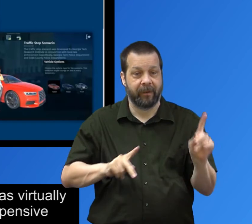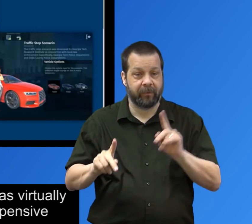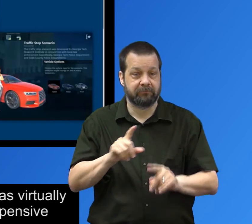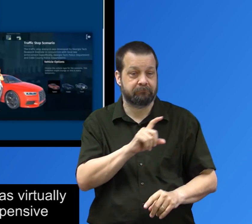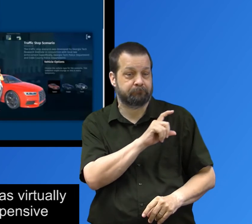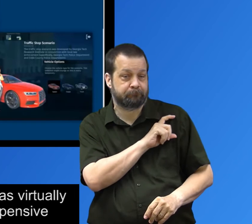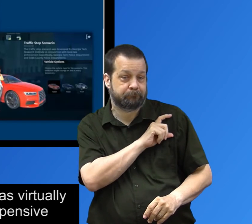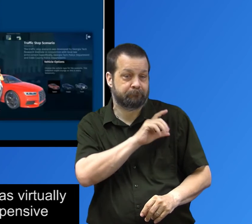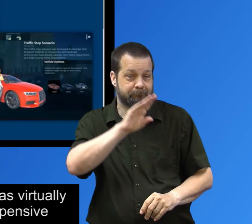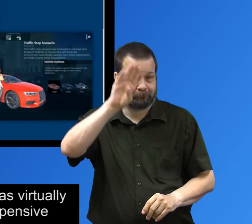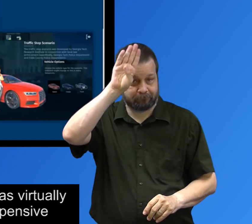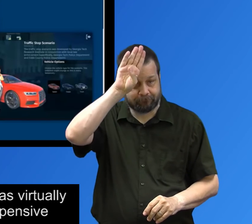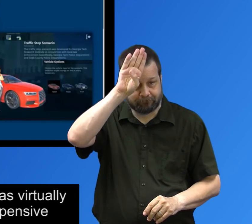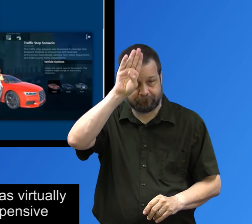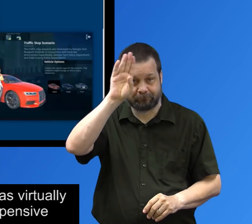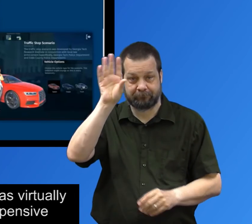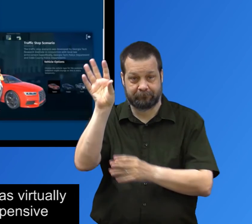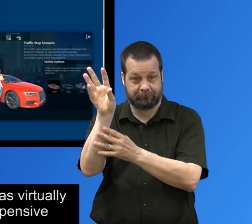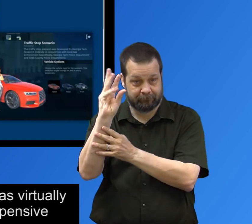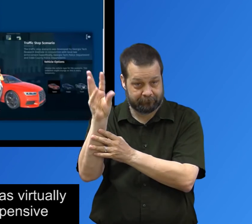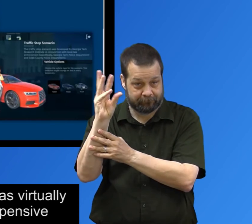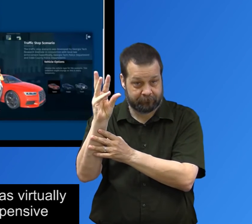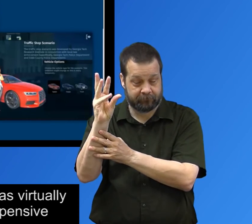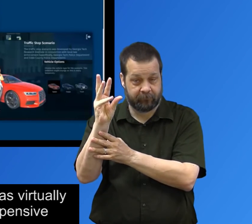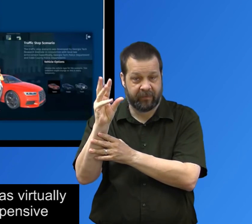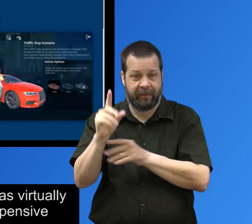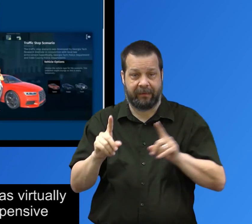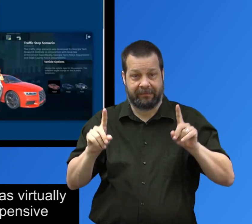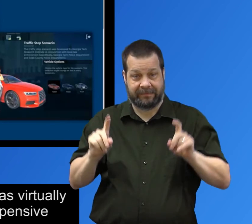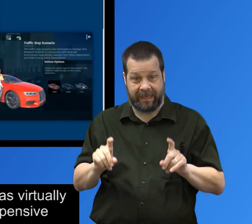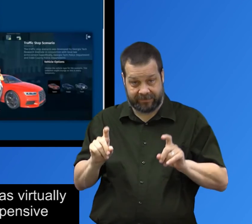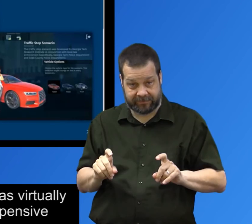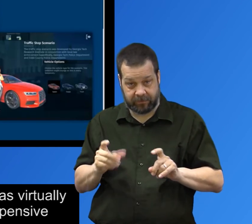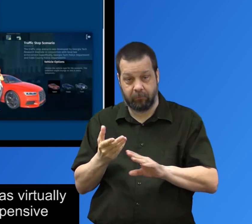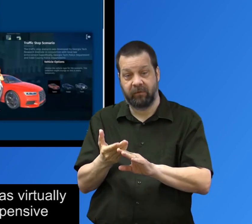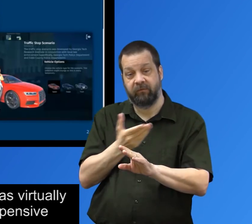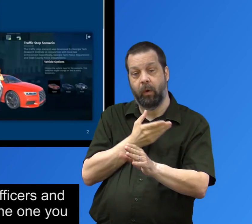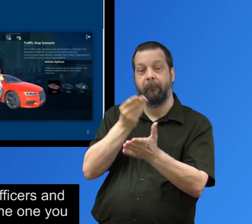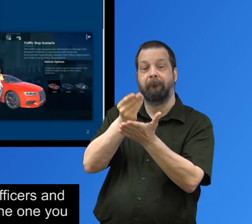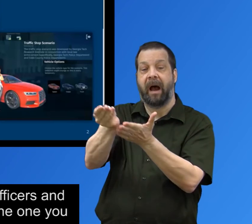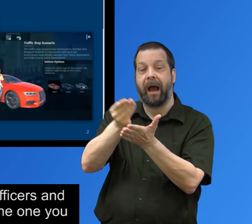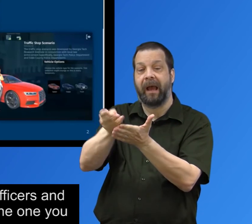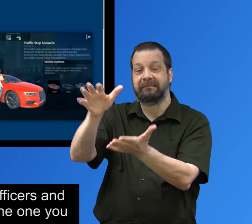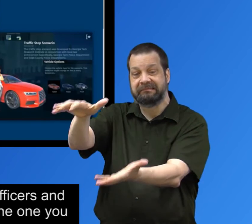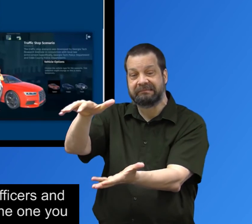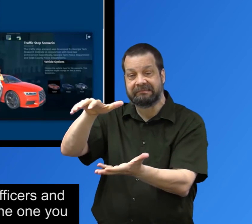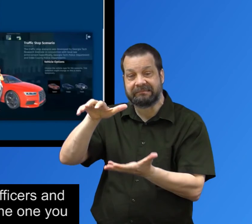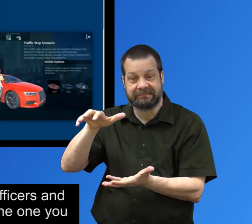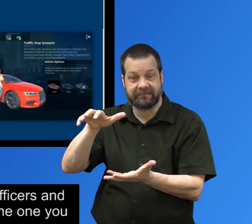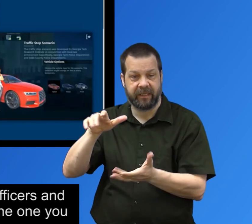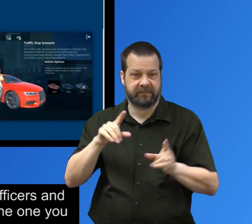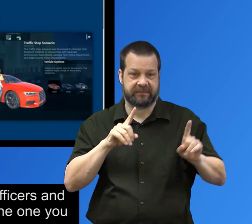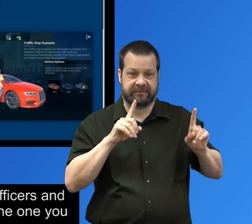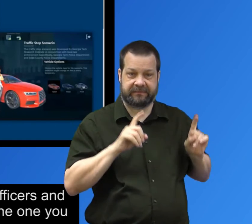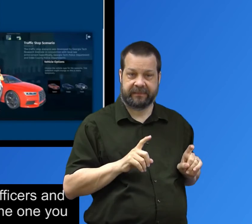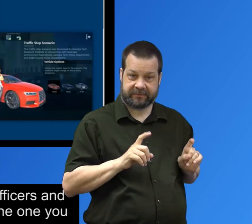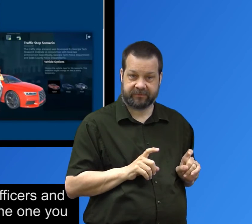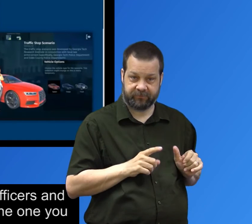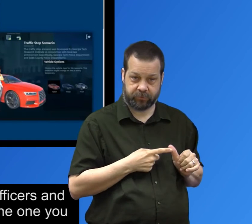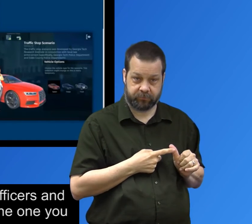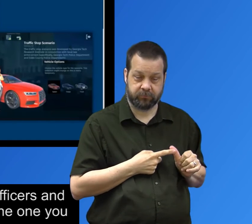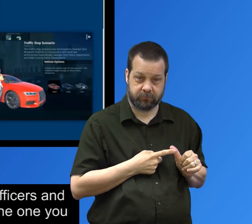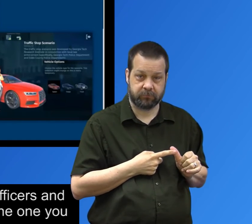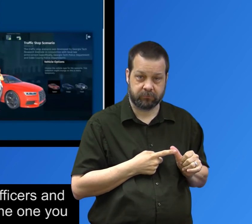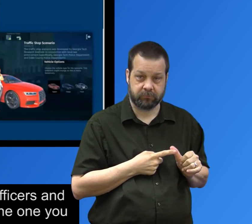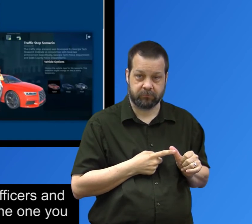firefighters, or EMTs to test ideas virtually without first needing to make complex and expensive physical equipment. In our current